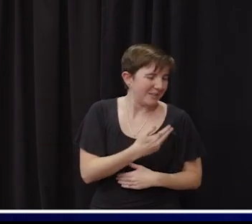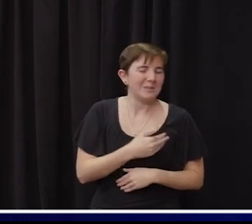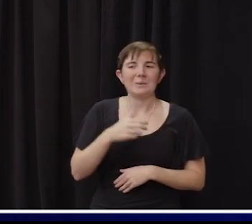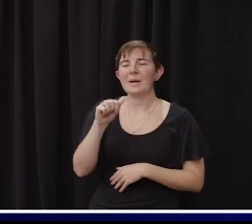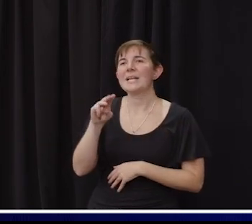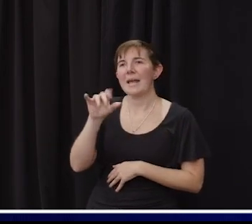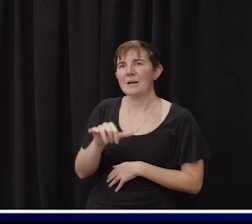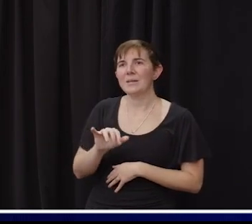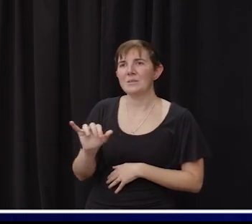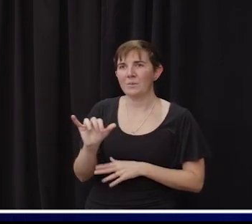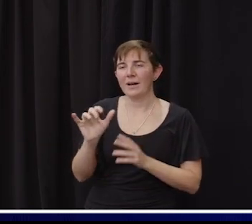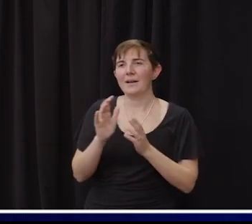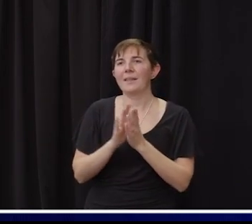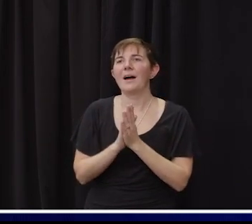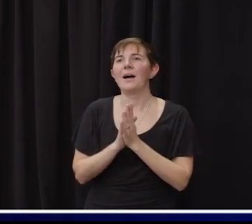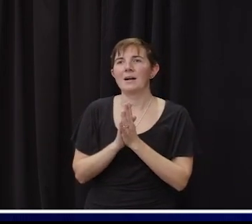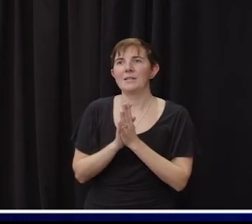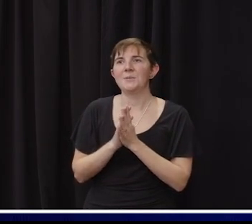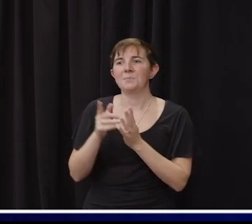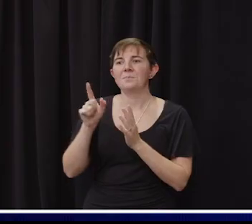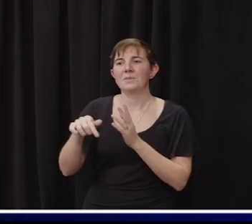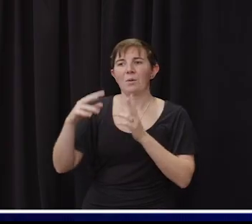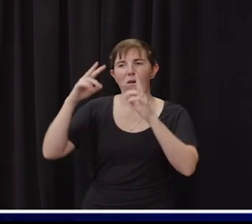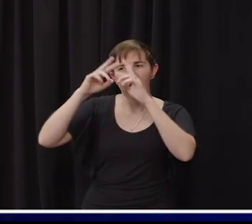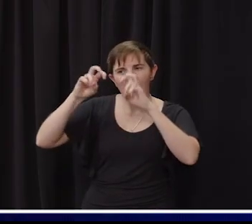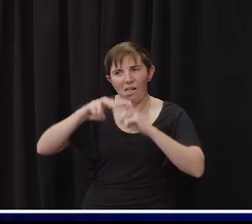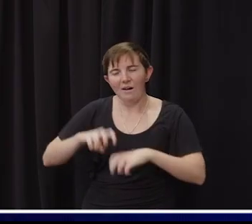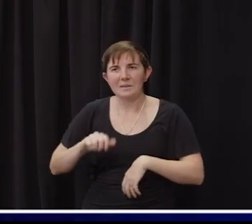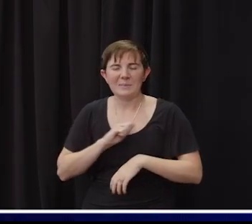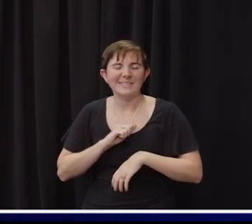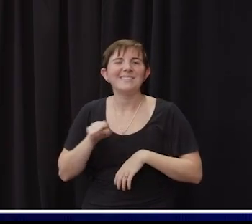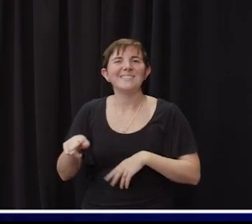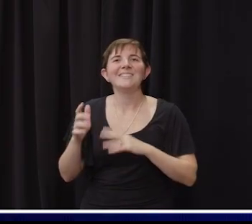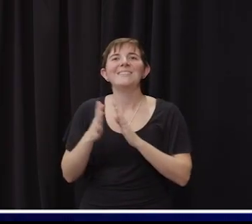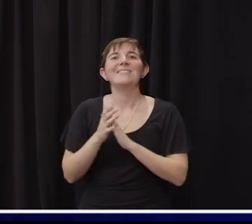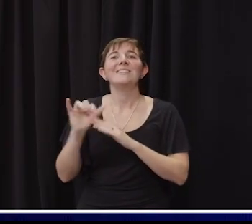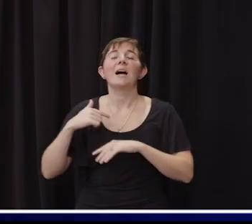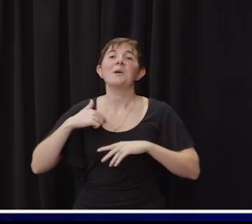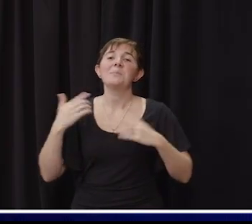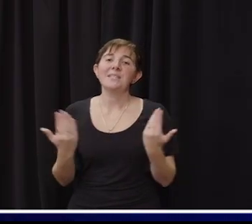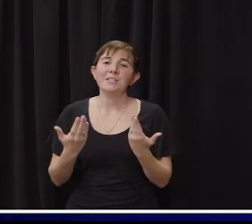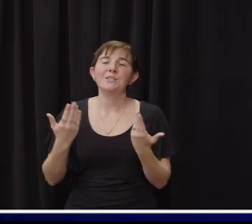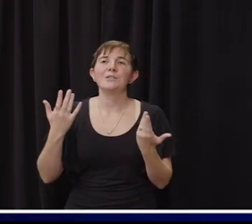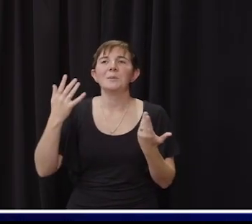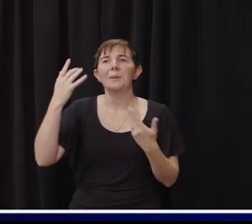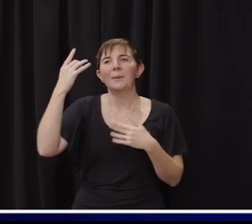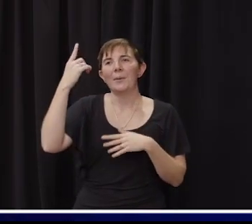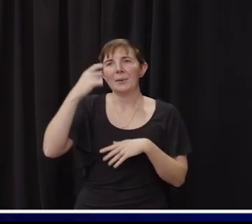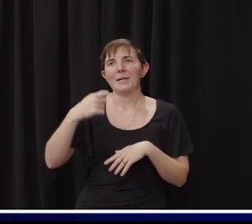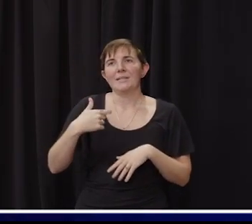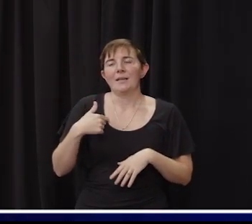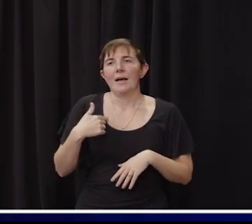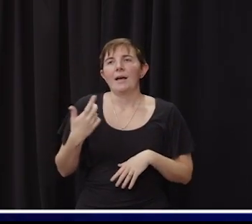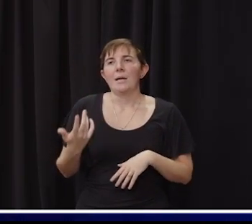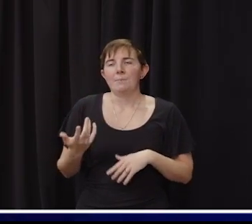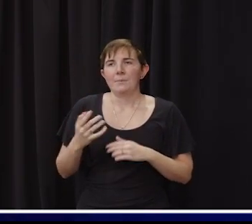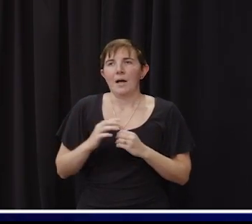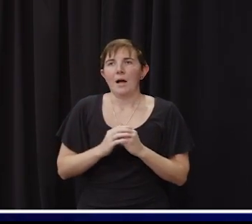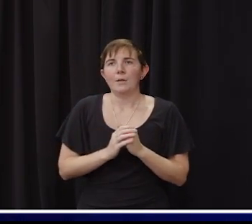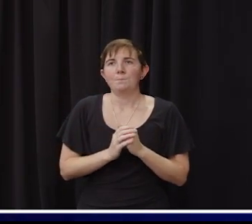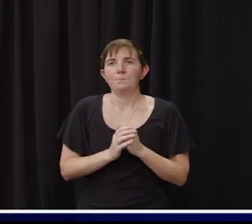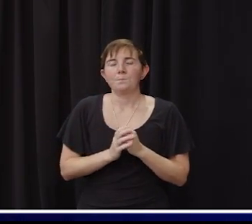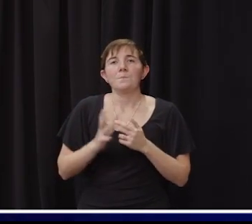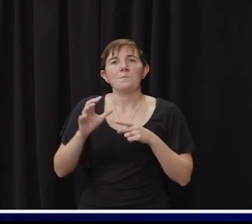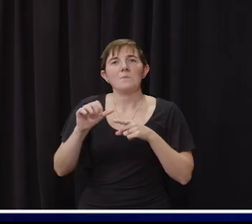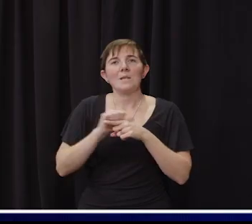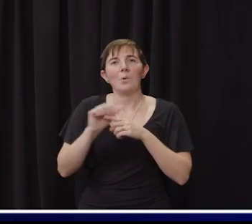Amy picked my brain as well. So, but I'm also here because I am practice